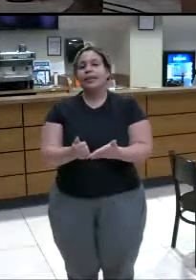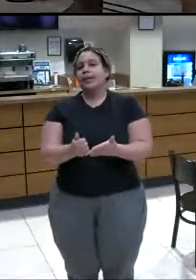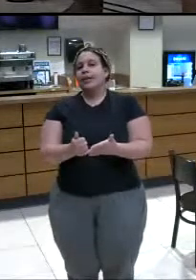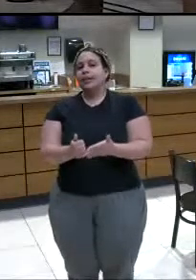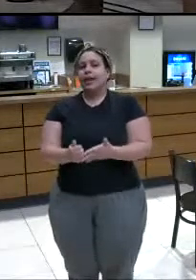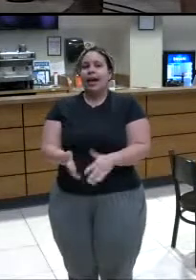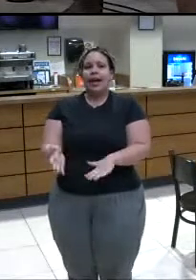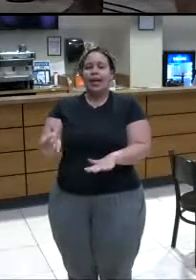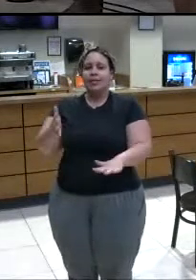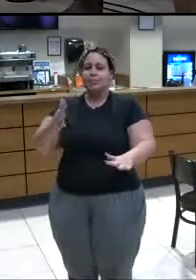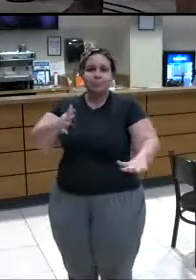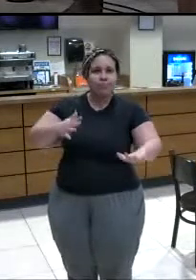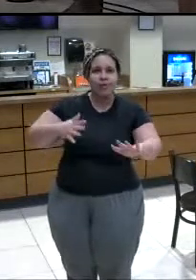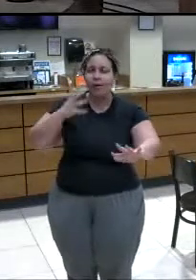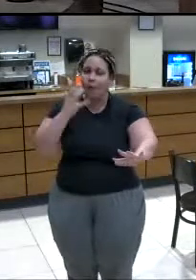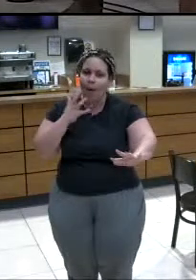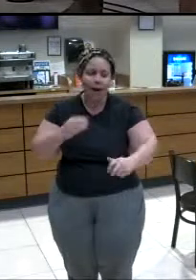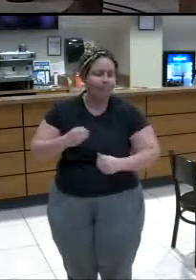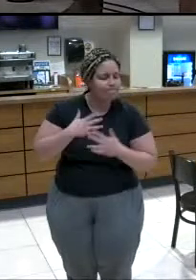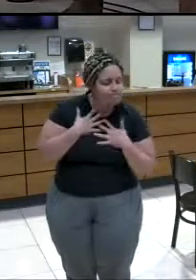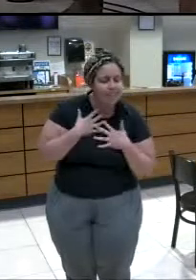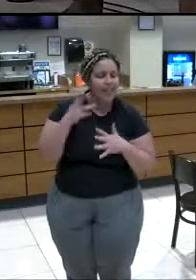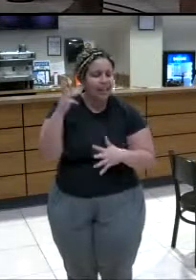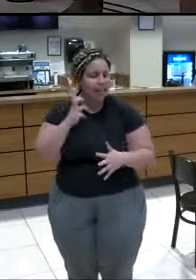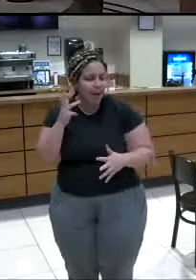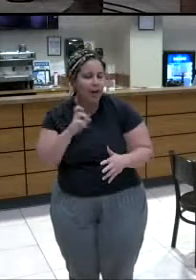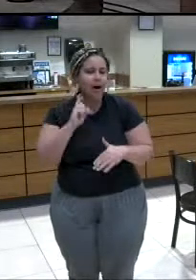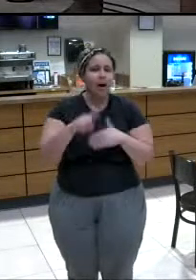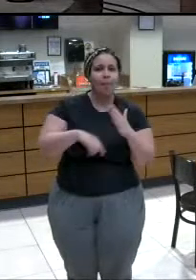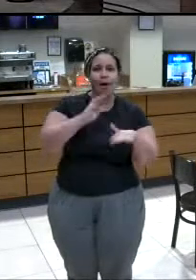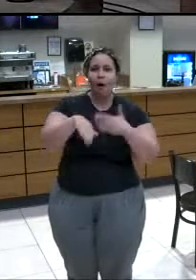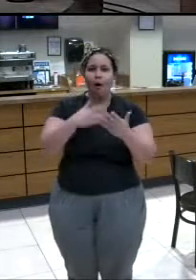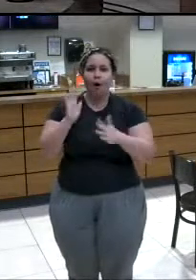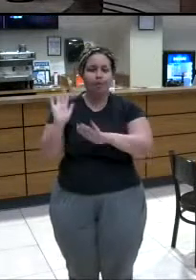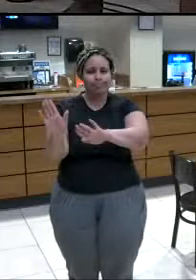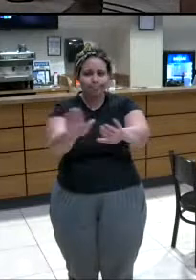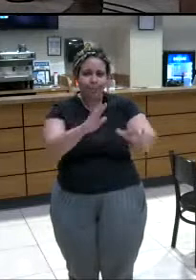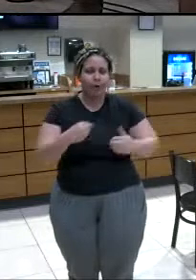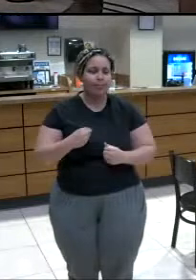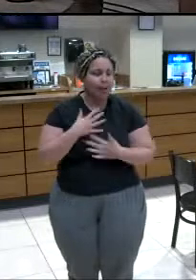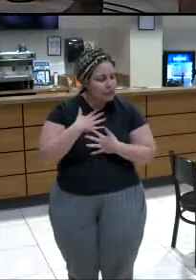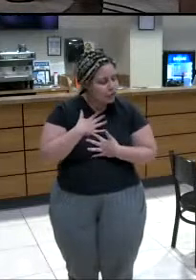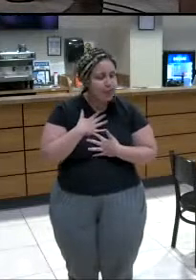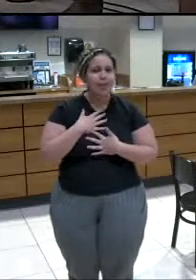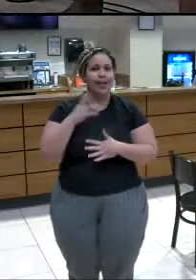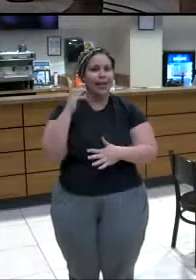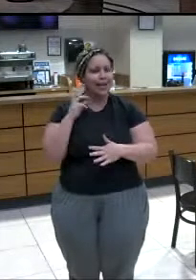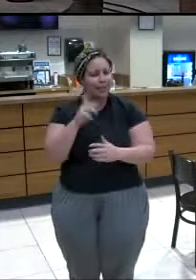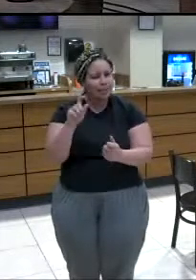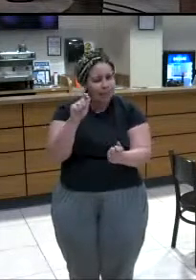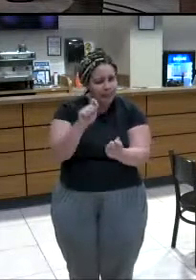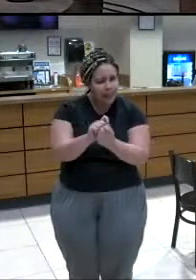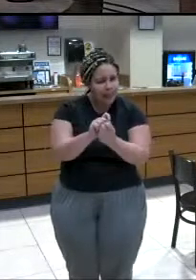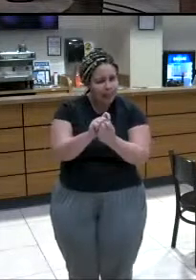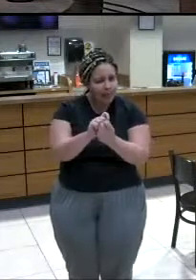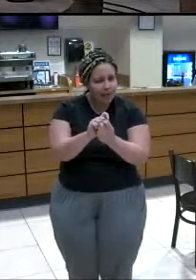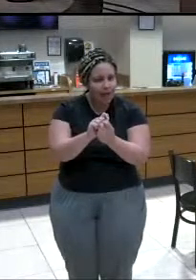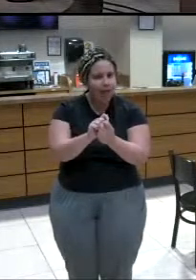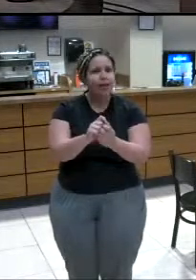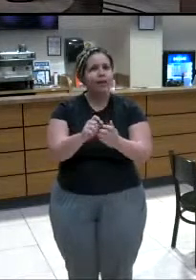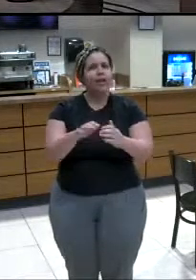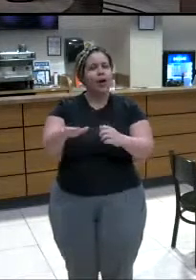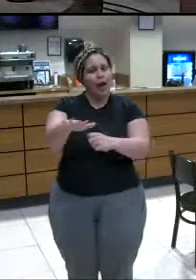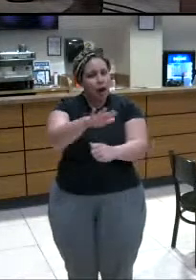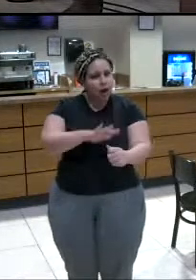to hear about all of the passions. And while there were themes, you could definitely hear distinct areas of passion and commitment.